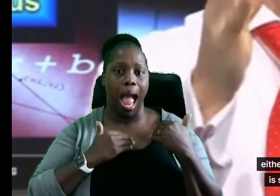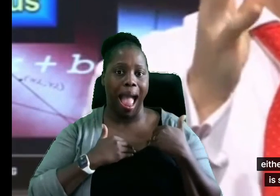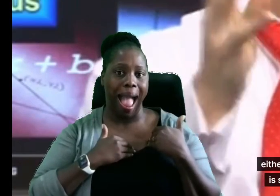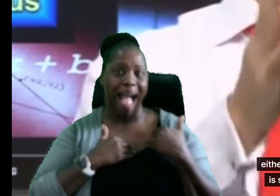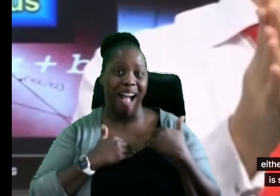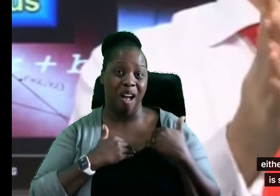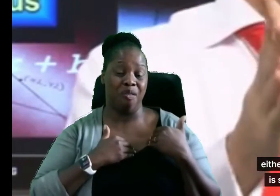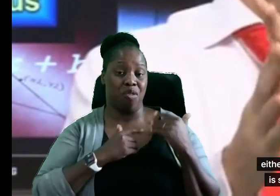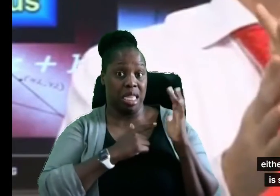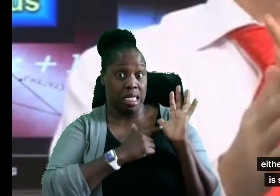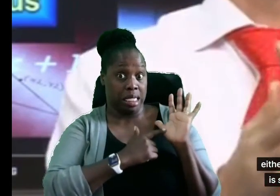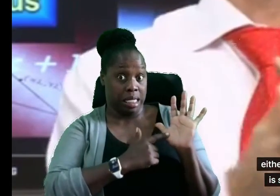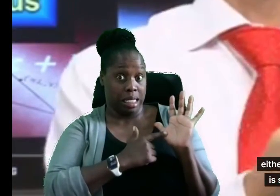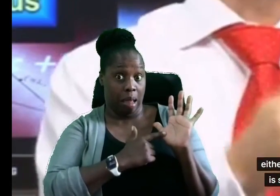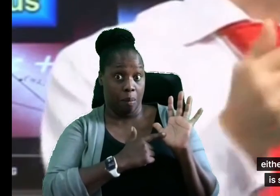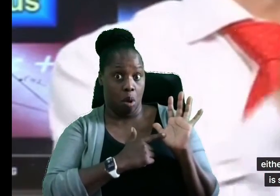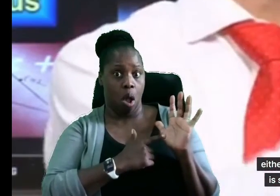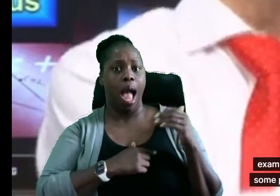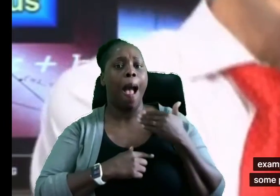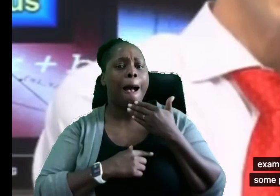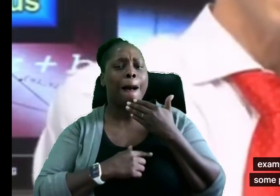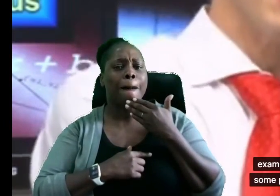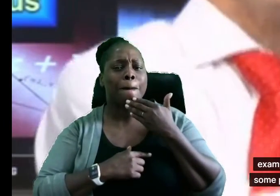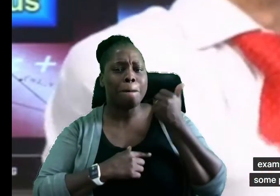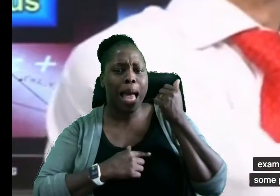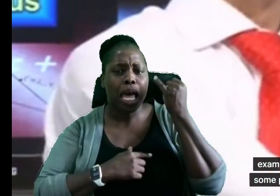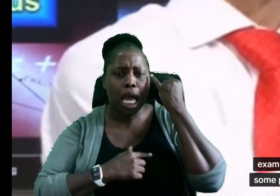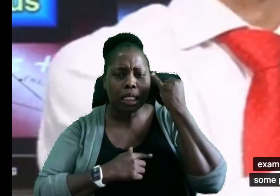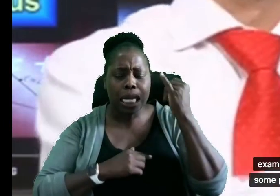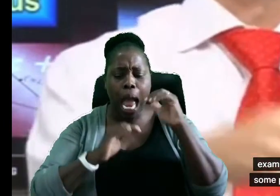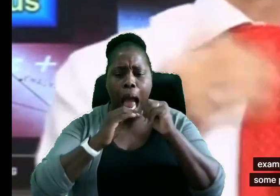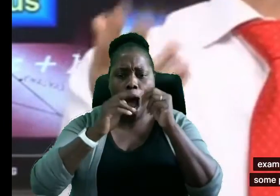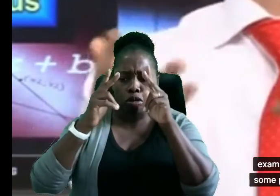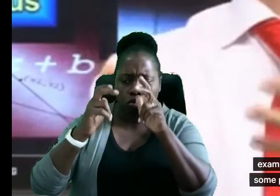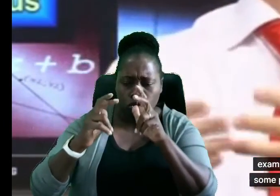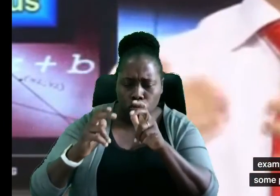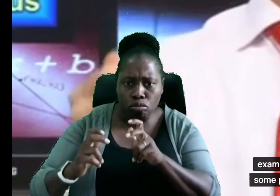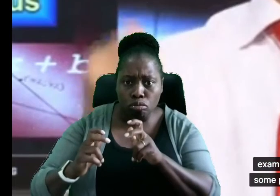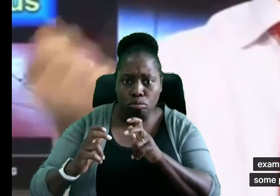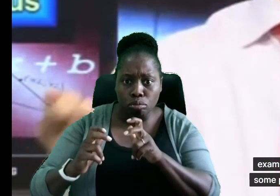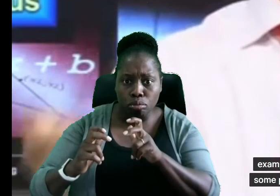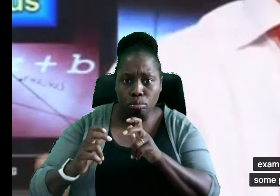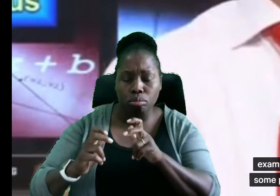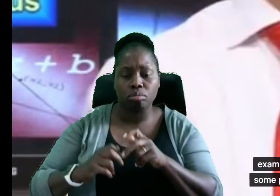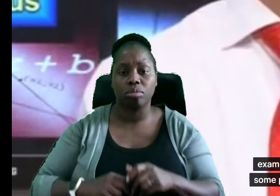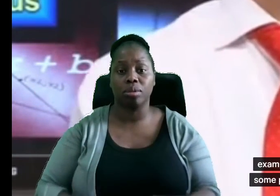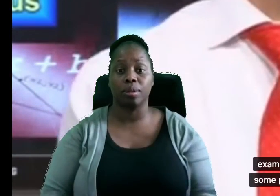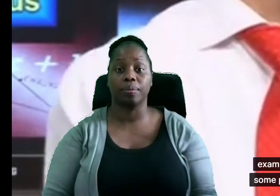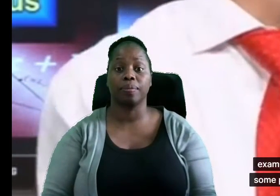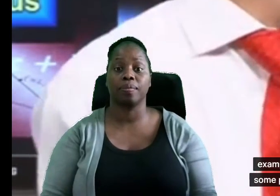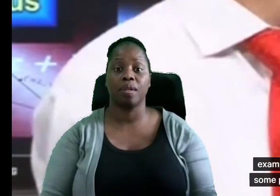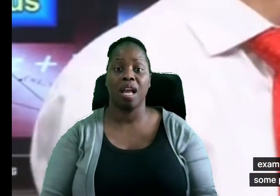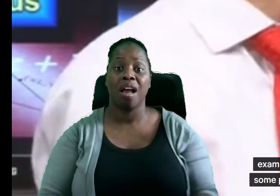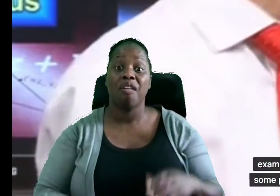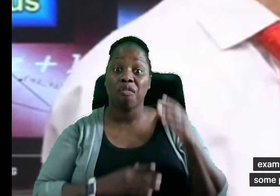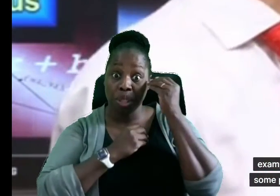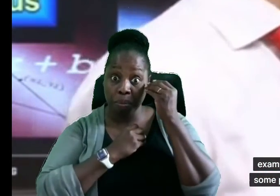smaller, you have, in this particular example, a better idea of how to diagnose some